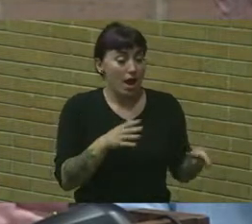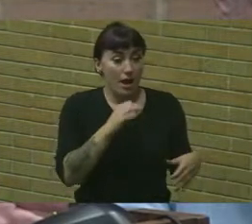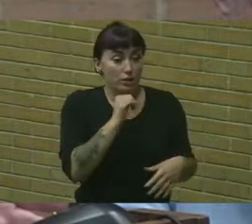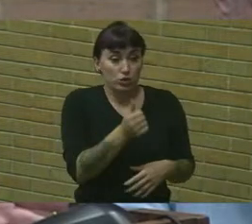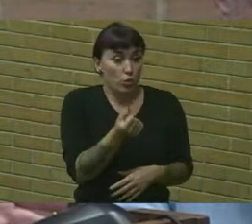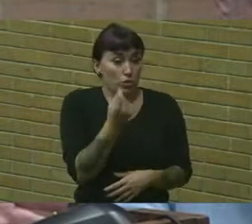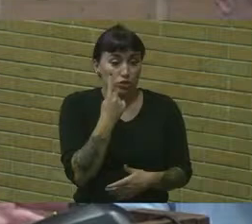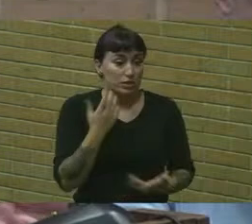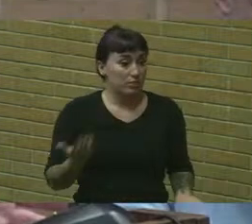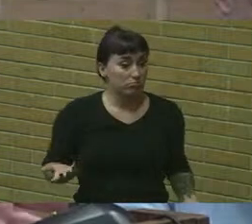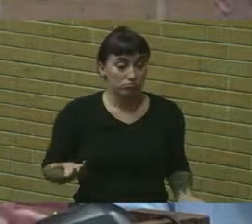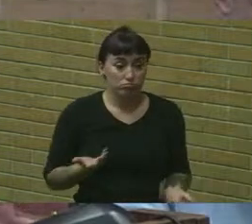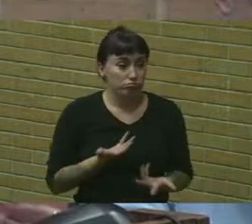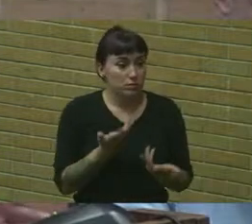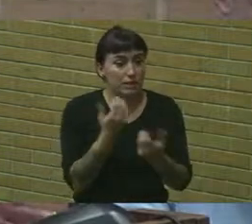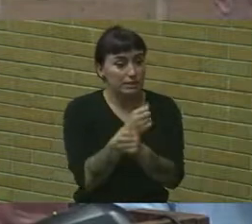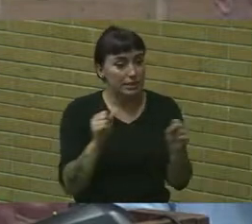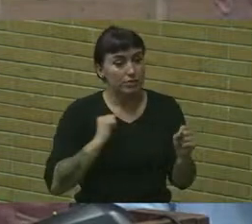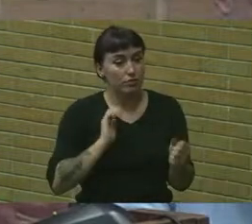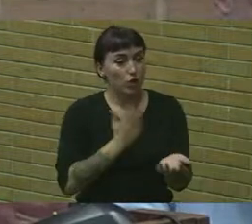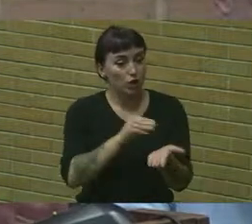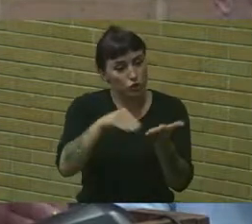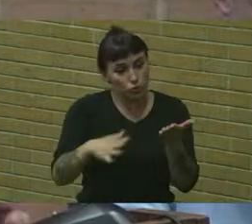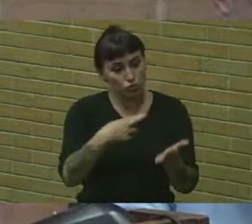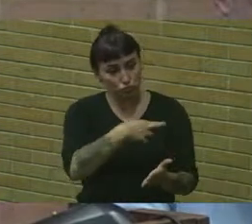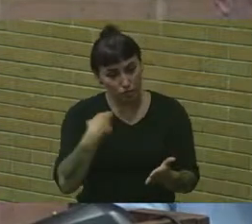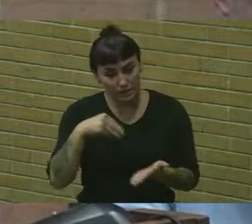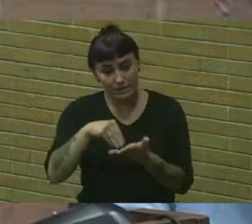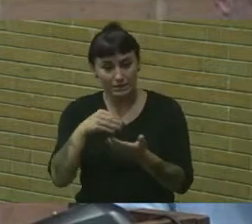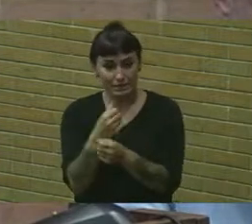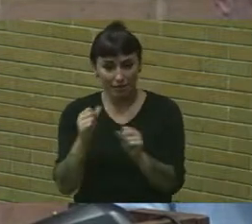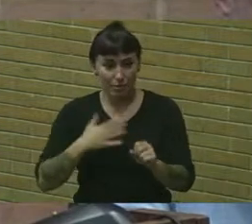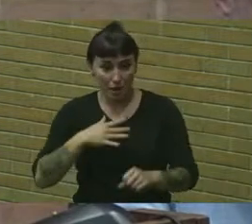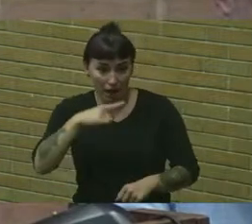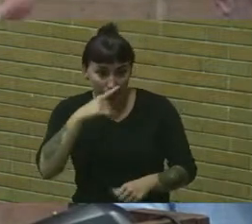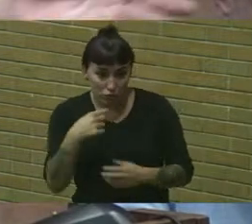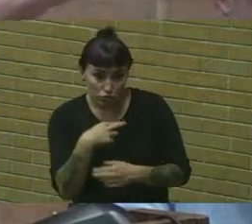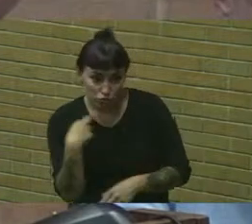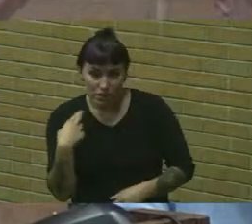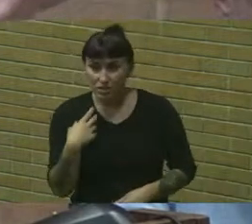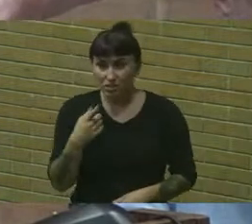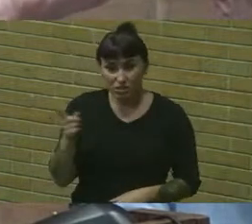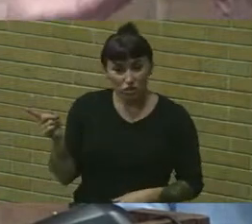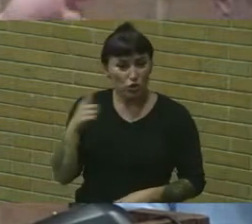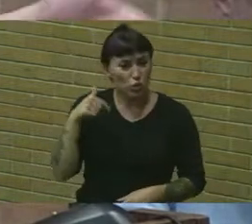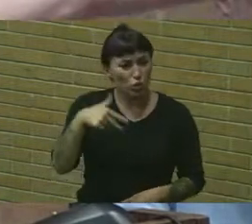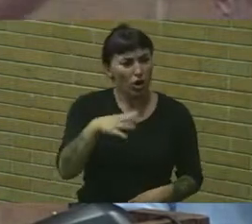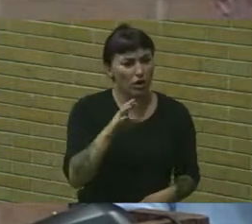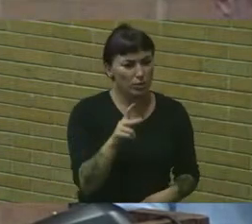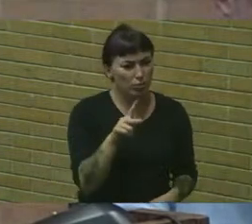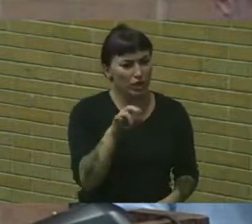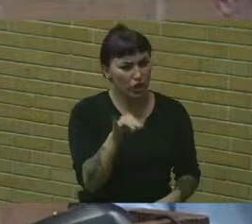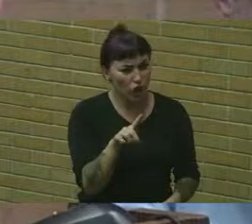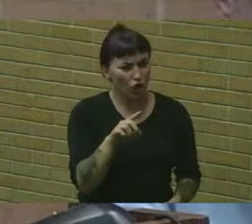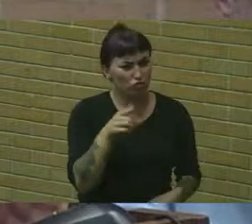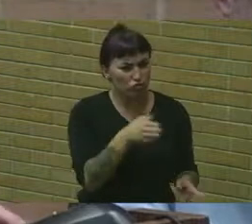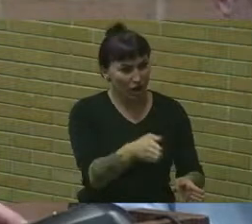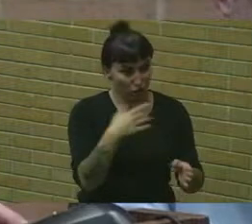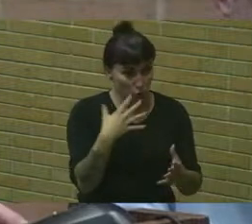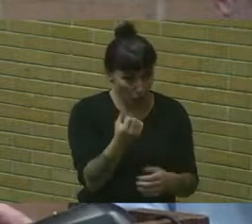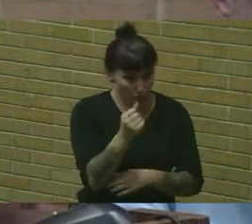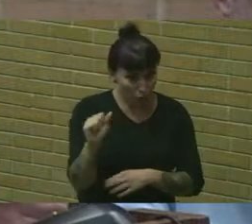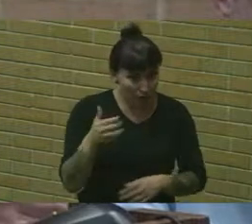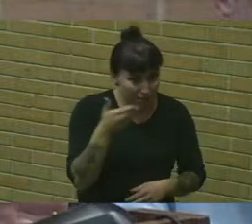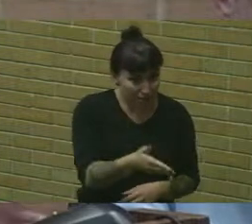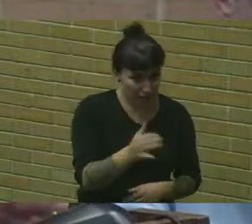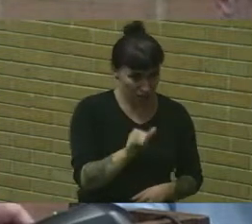understand. The safety of our students are at risk. The safety of my kids are at risk. You walk on the Brickyard Trail. Do you want protests on the Brickyard